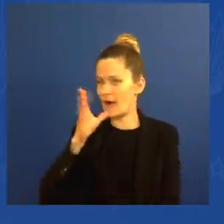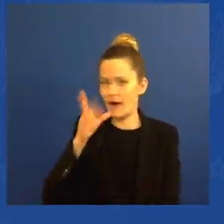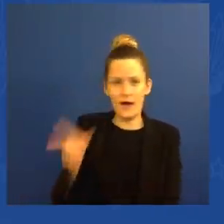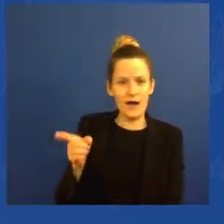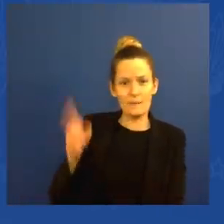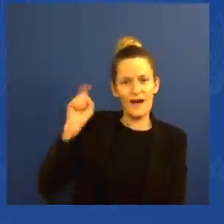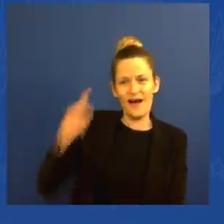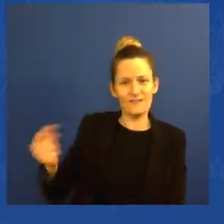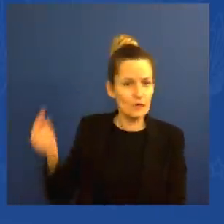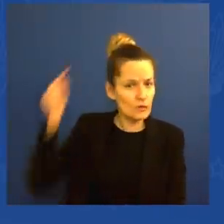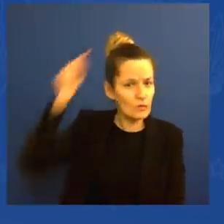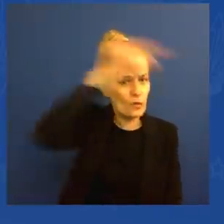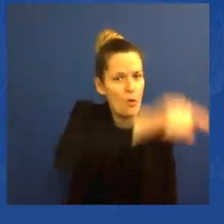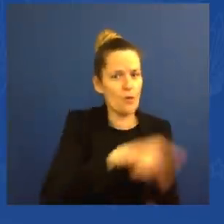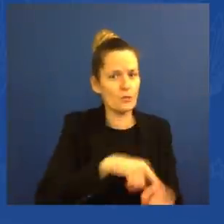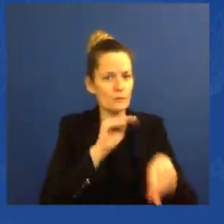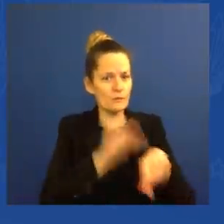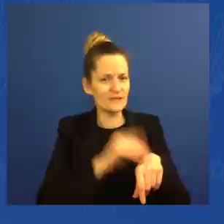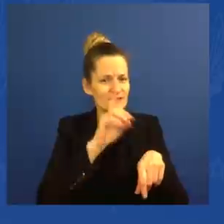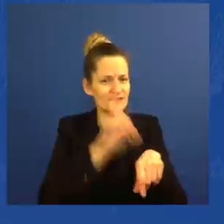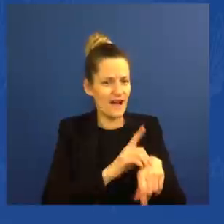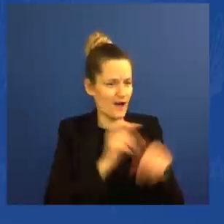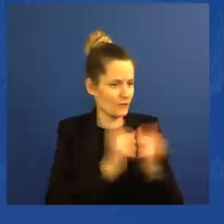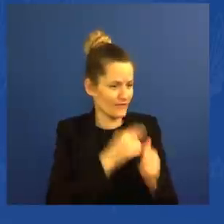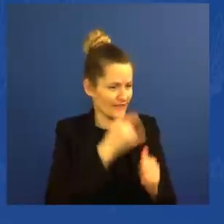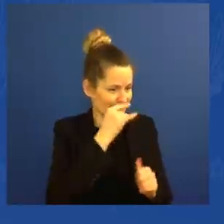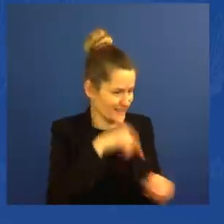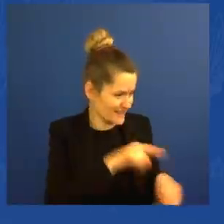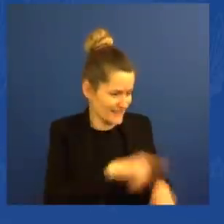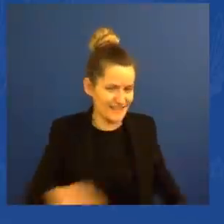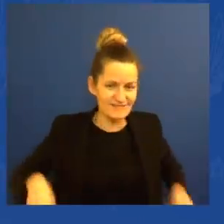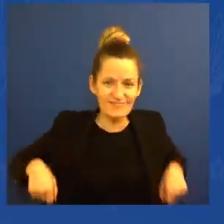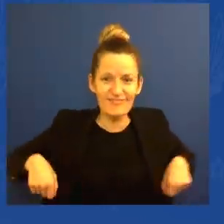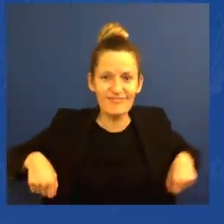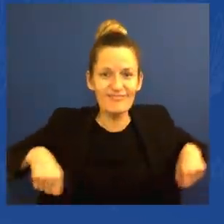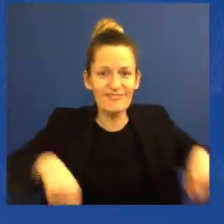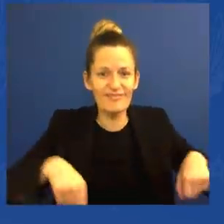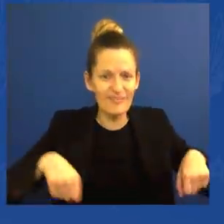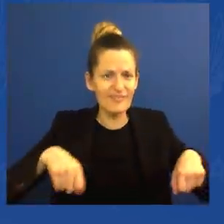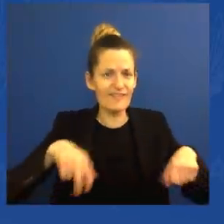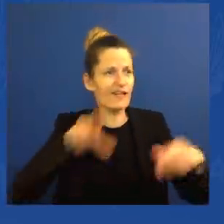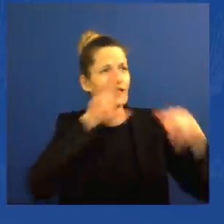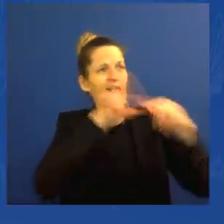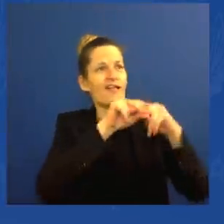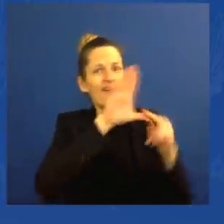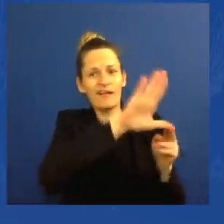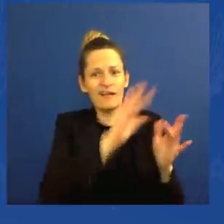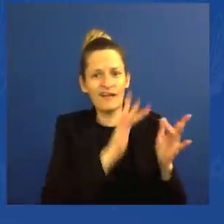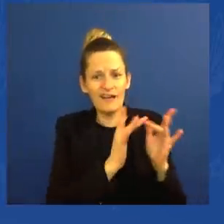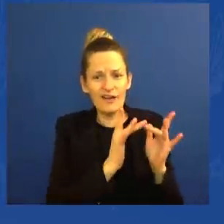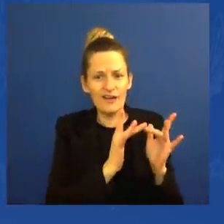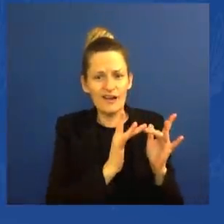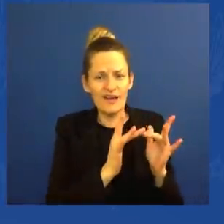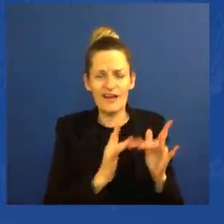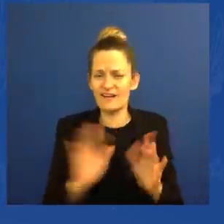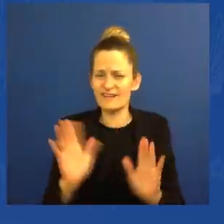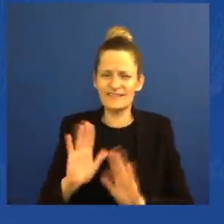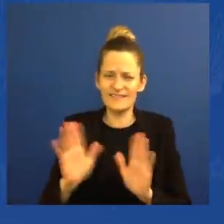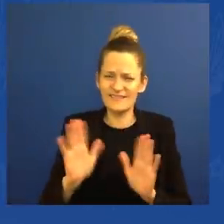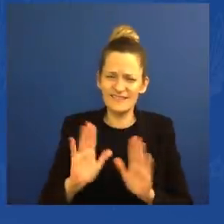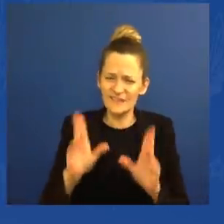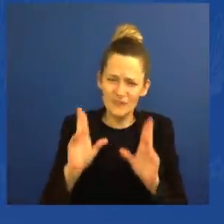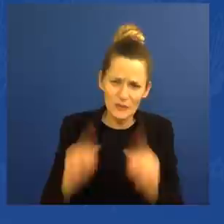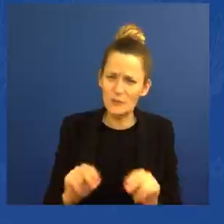law is going to put an end to that, obviously, and it's only the beginning. Hundreds of billions of new investments are on the